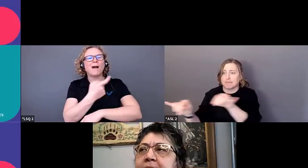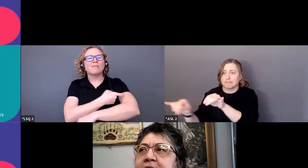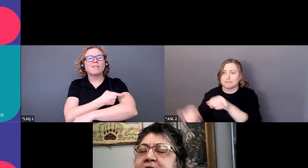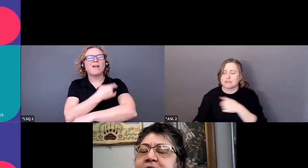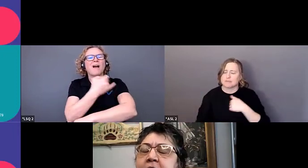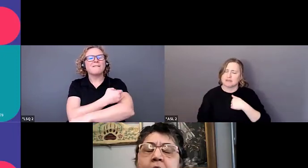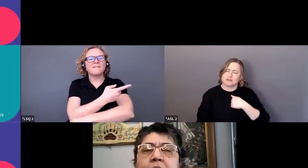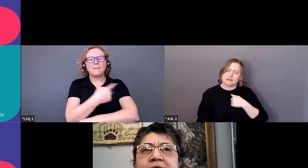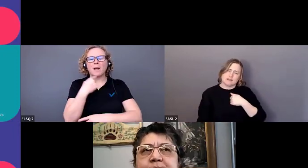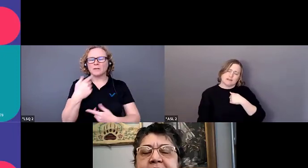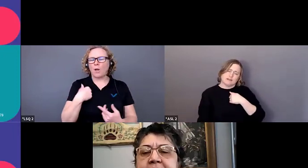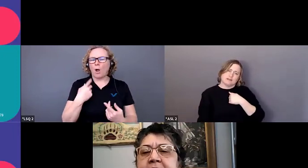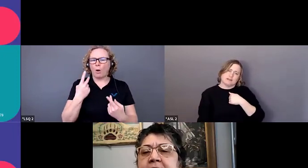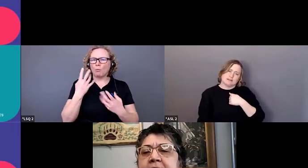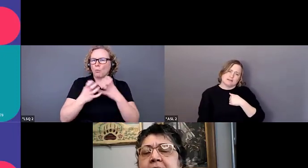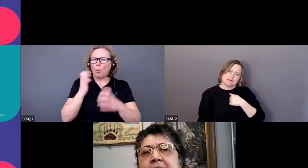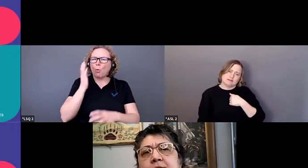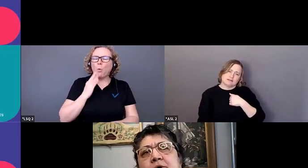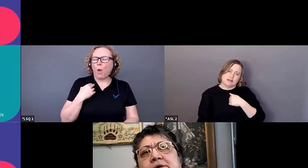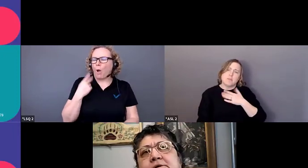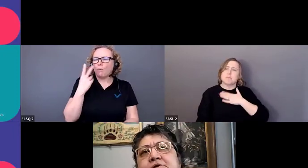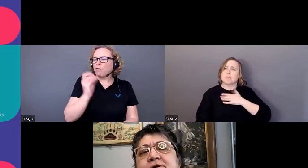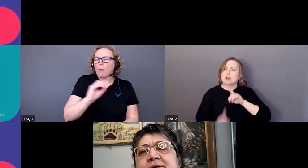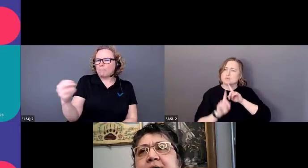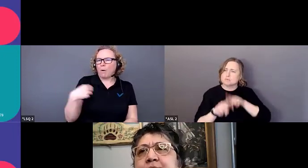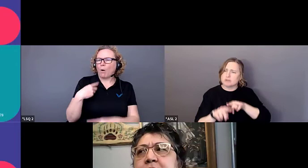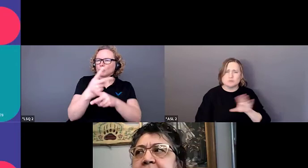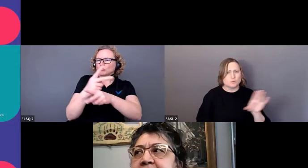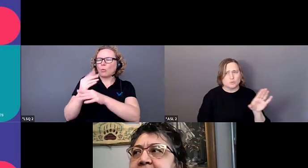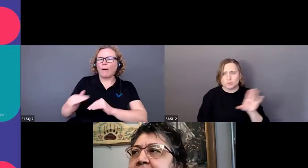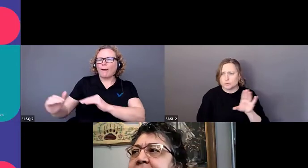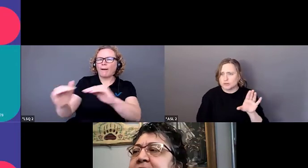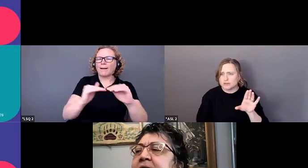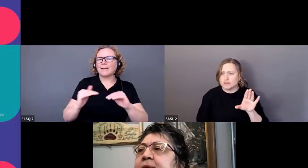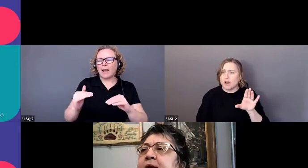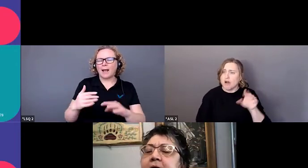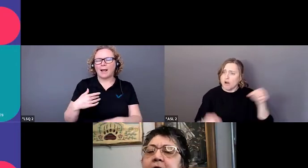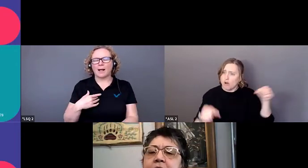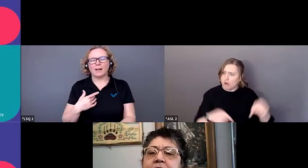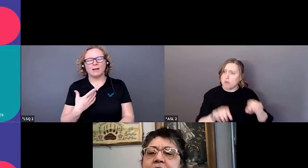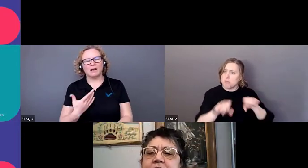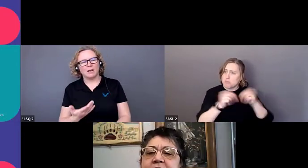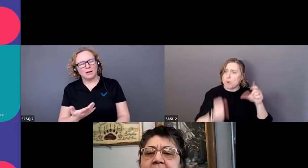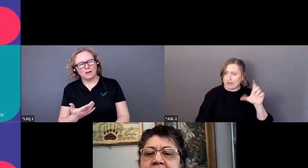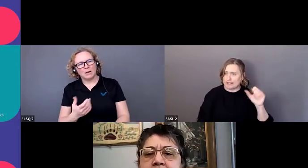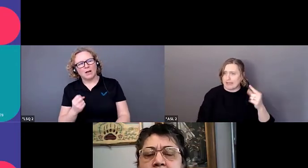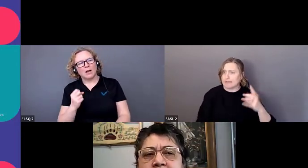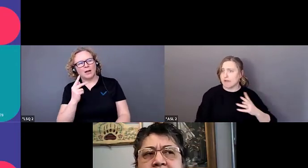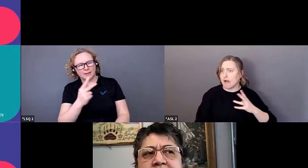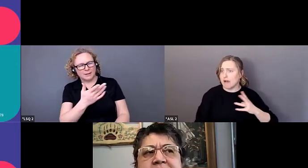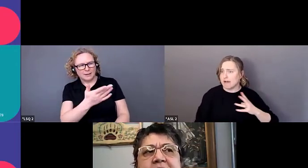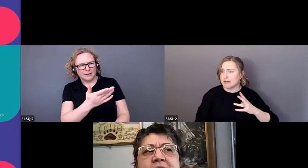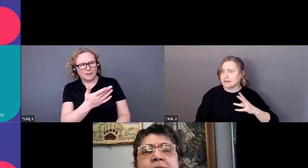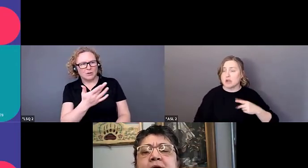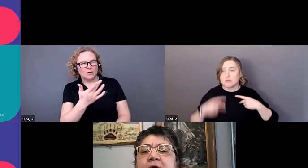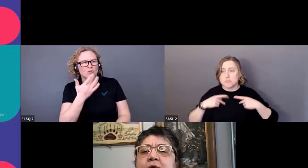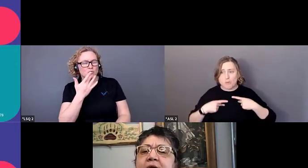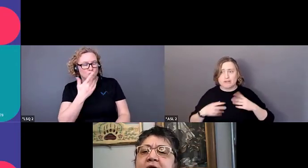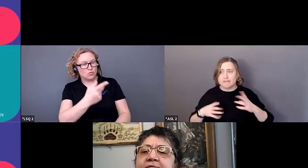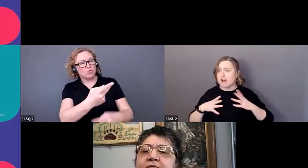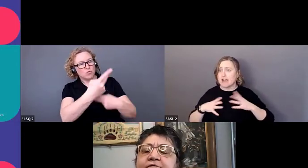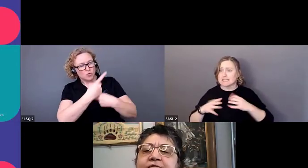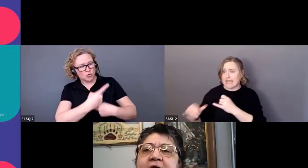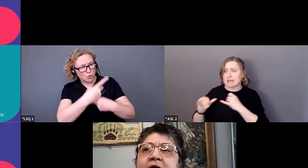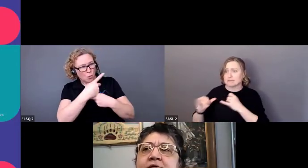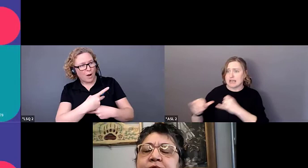that comment has always been, I want you to treat my broken leg the same, I want you to treat my pneumonia the same,